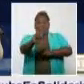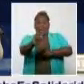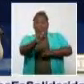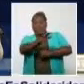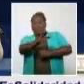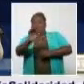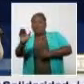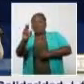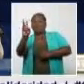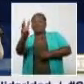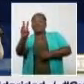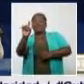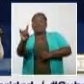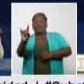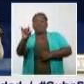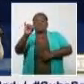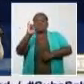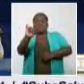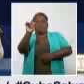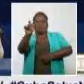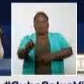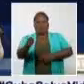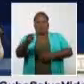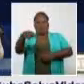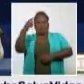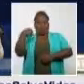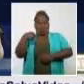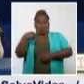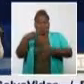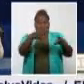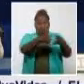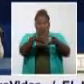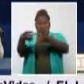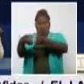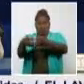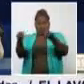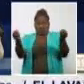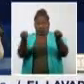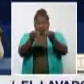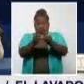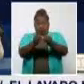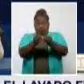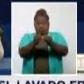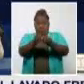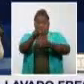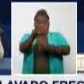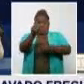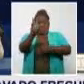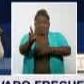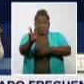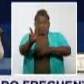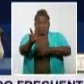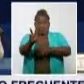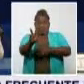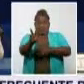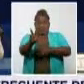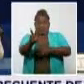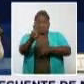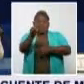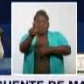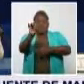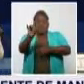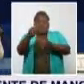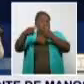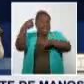with 7 of the 17 cases, followed by the group of 20 to 39 years of age with 6. The two